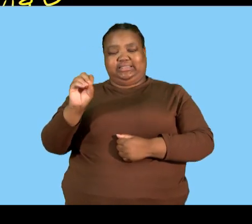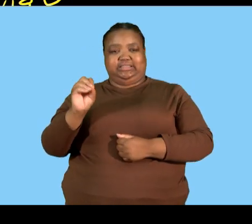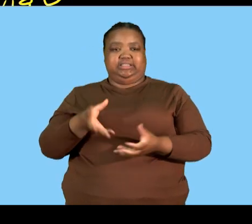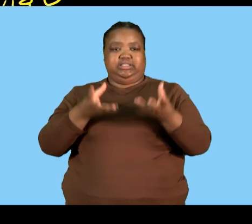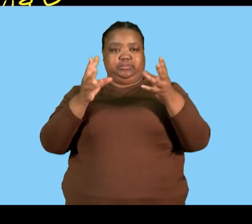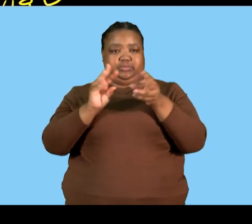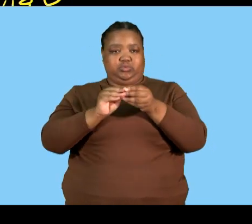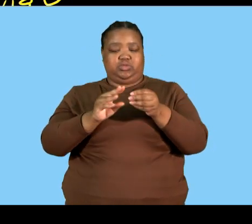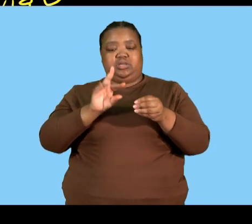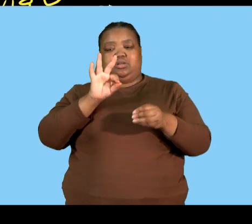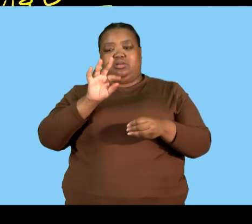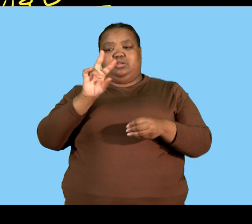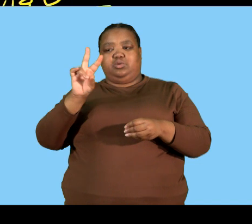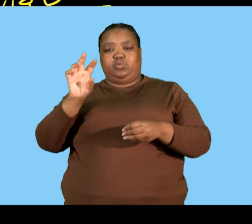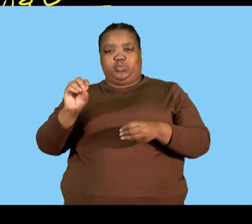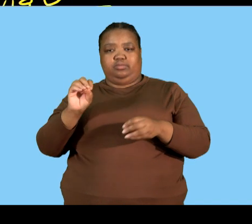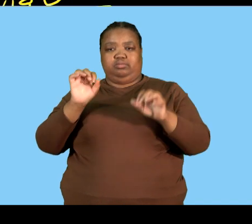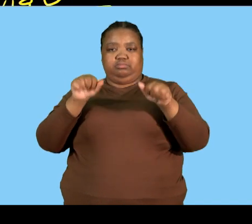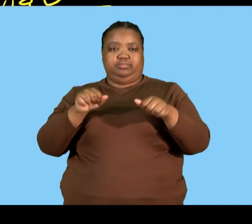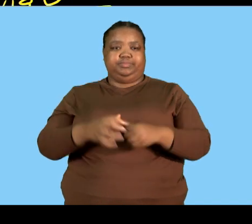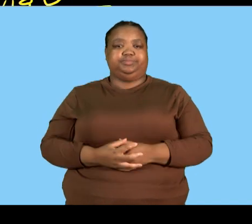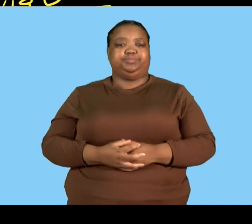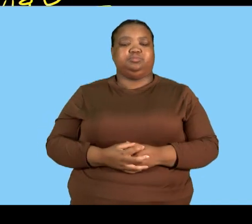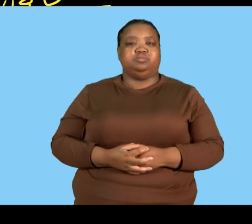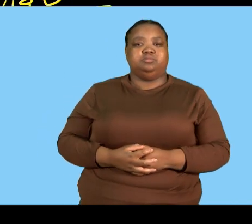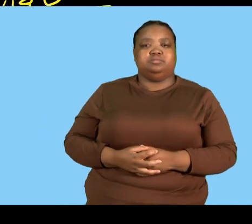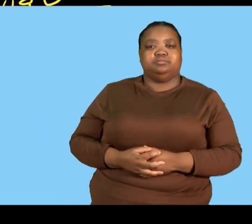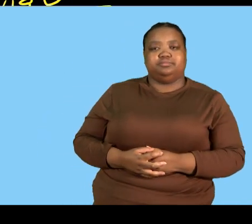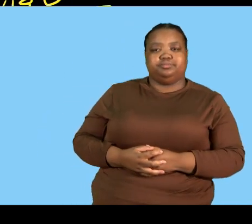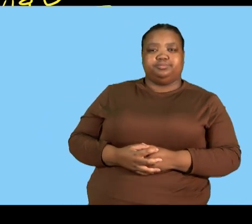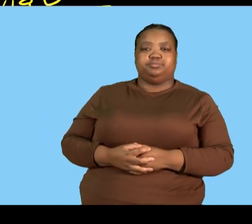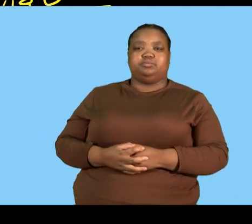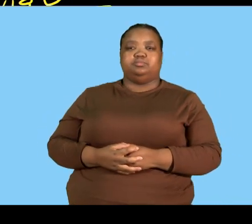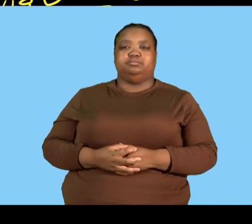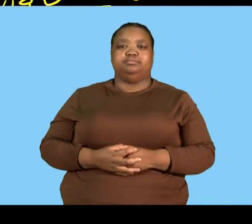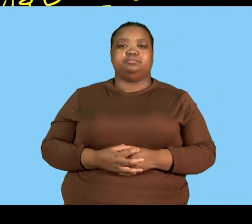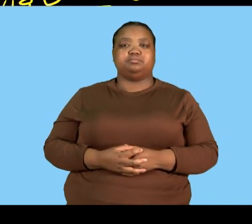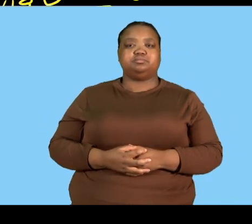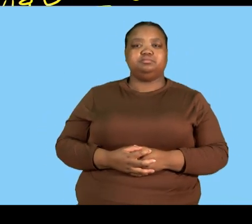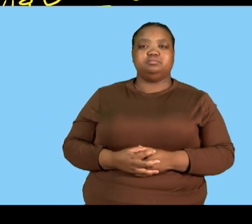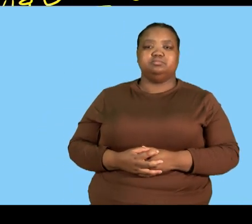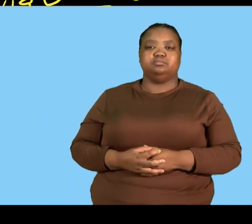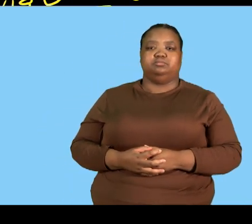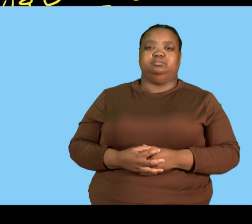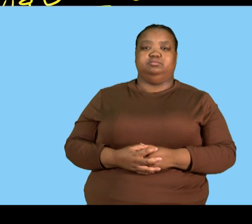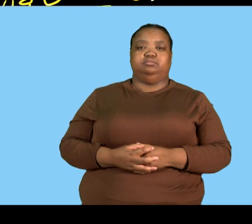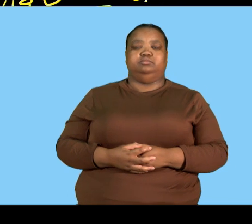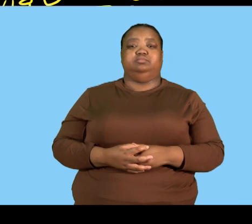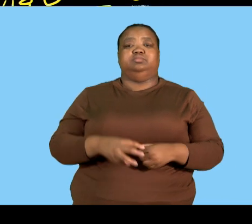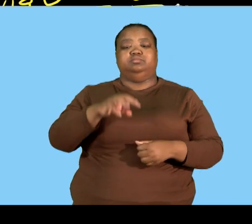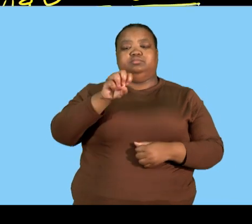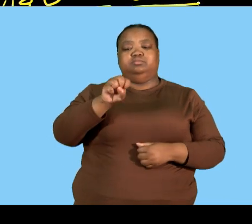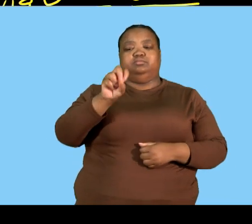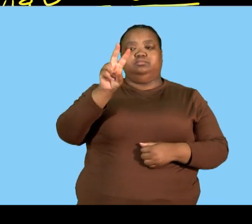320. So now let's go back and look at this that we are having. Here we have the sum of all the